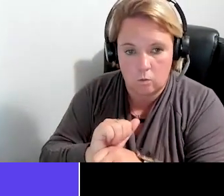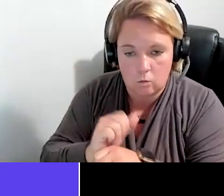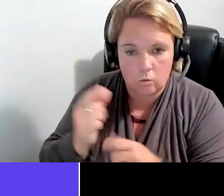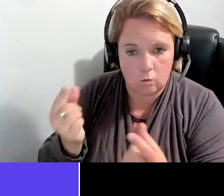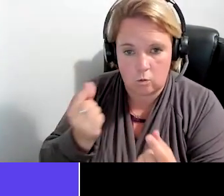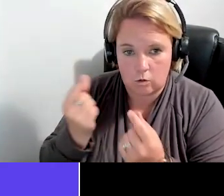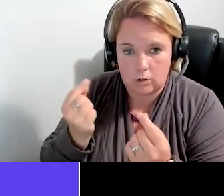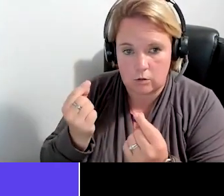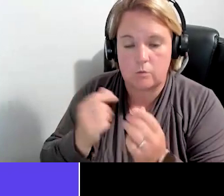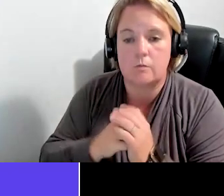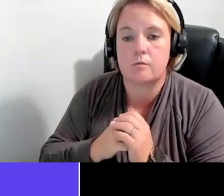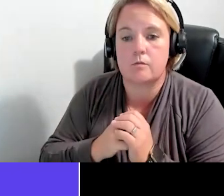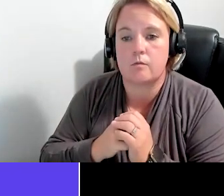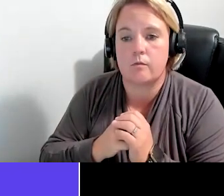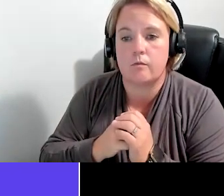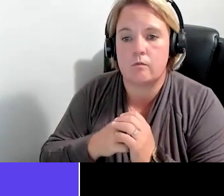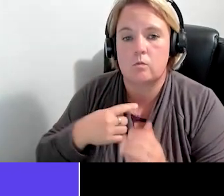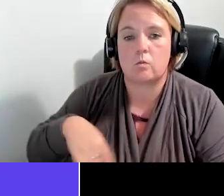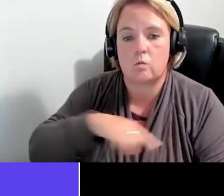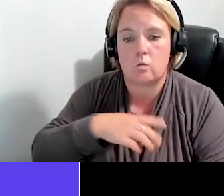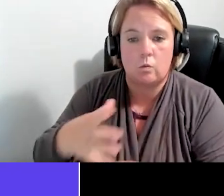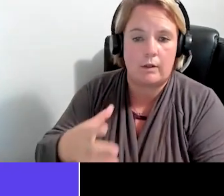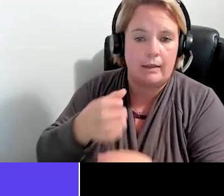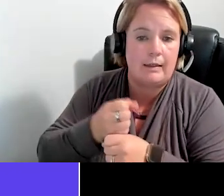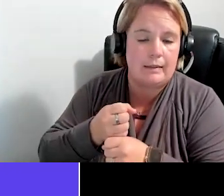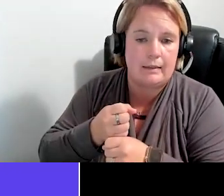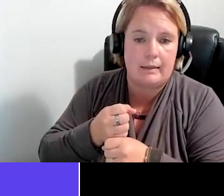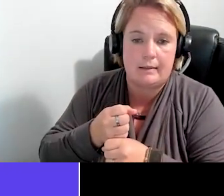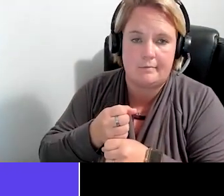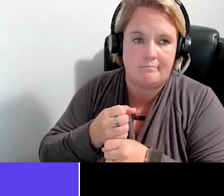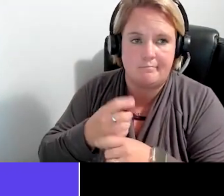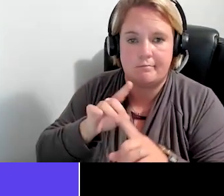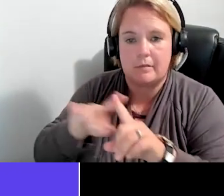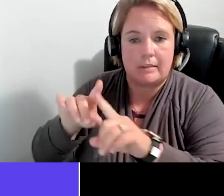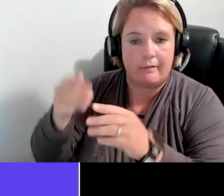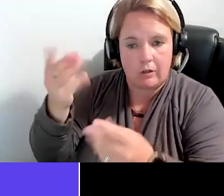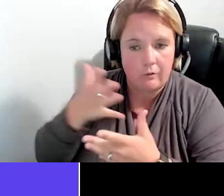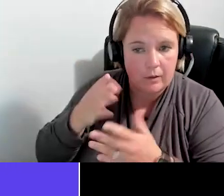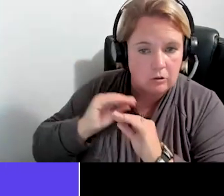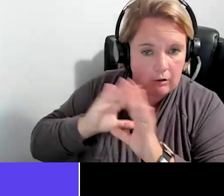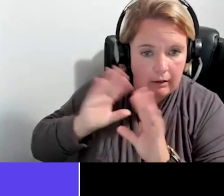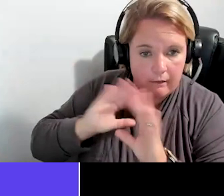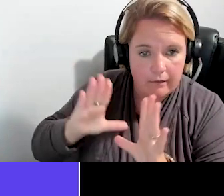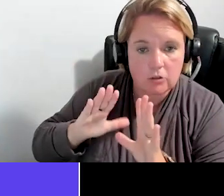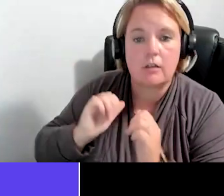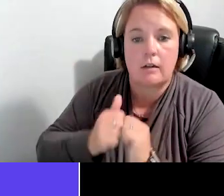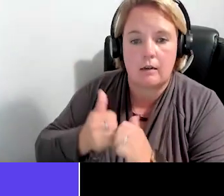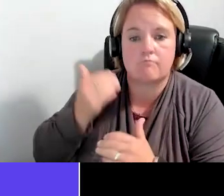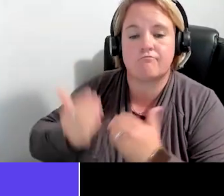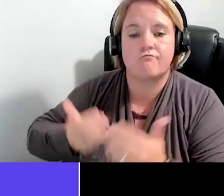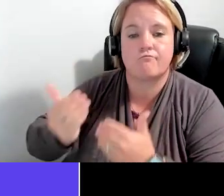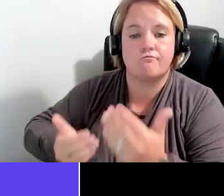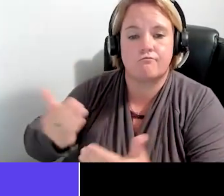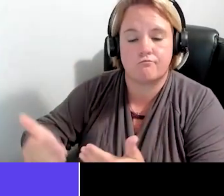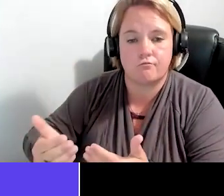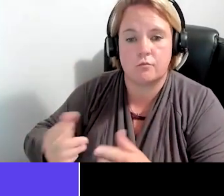we get sort of information and clarification as we go forward. So right